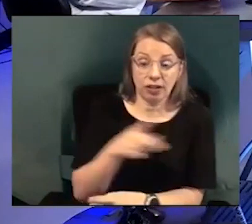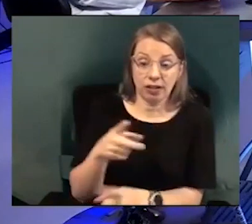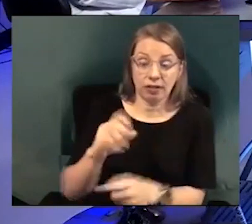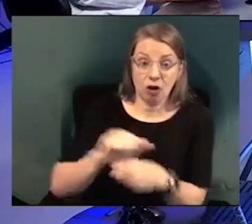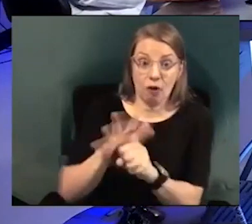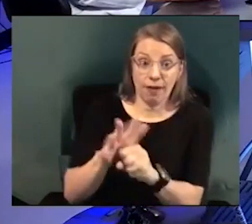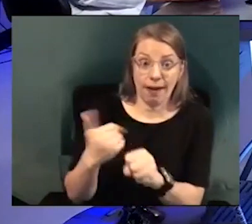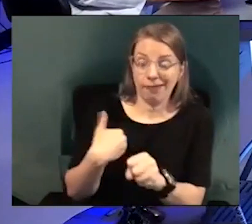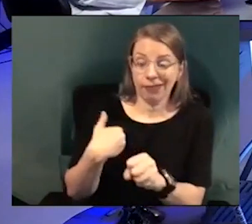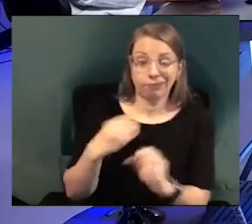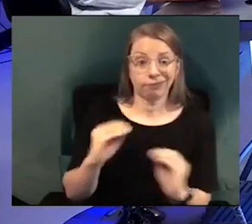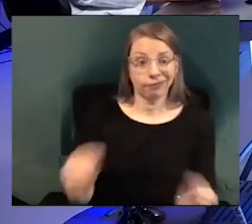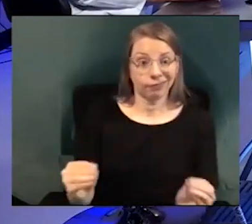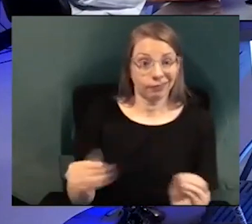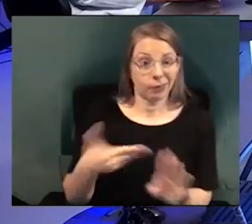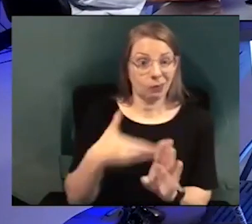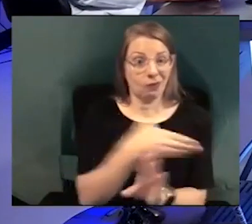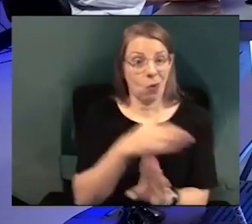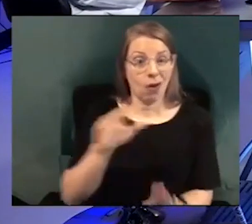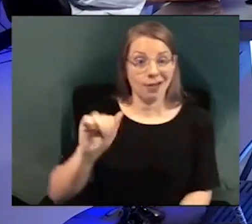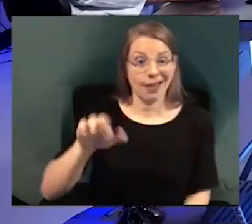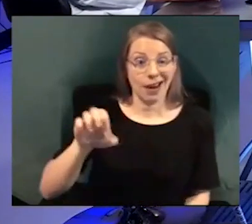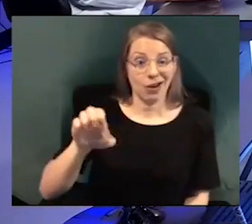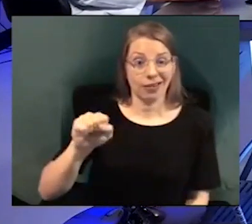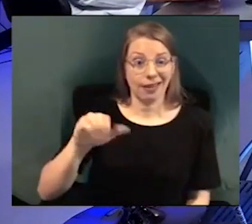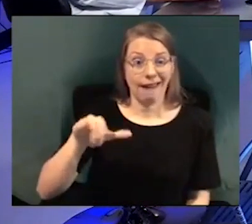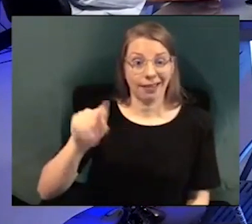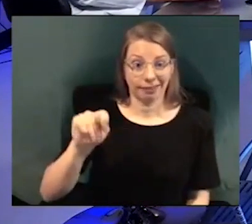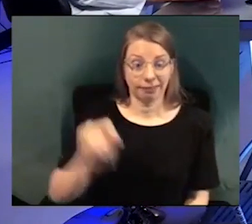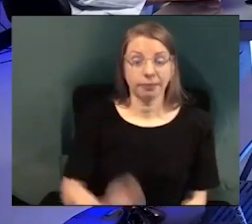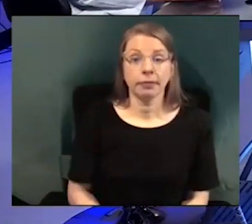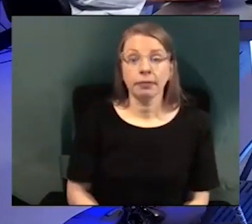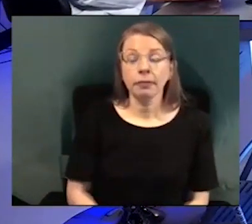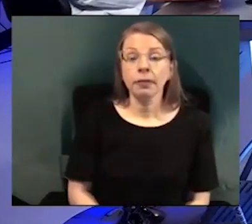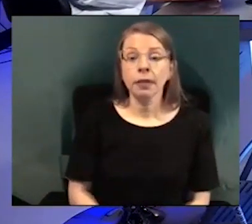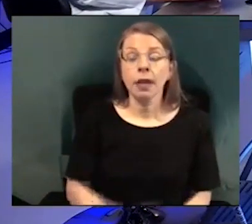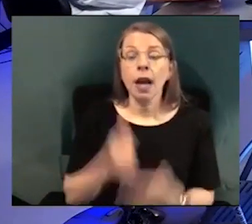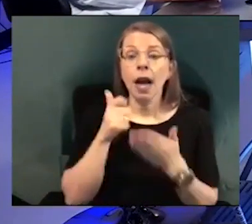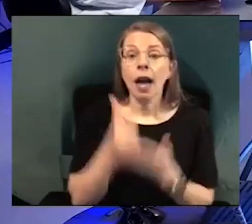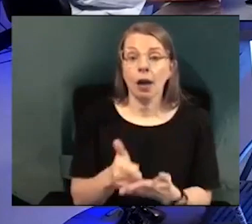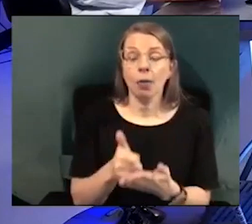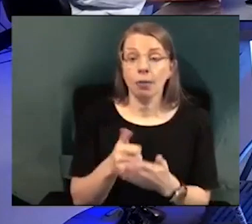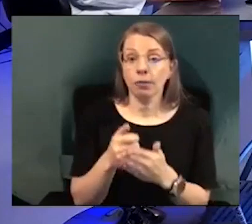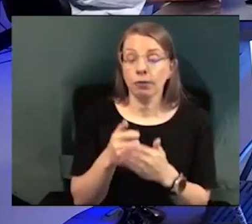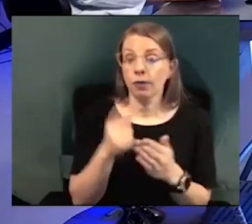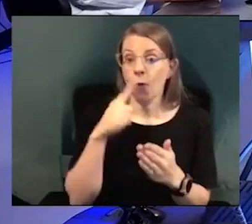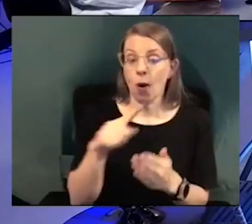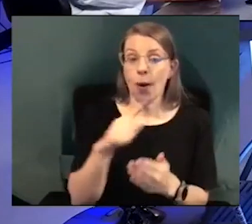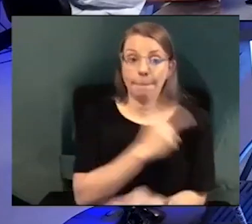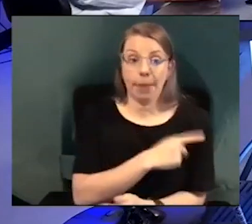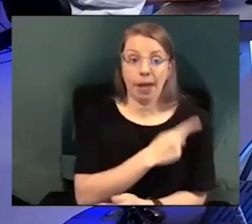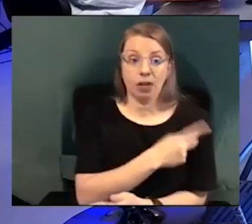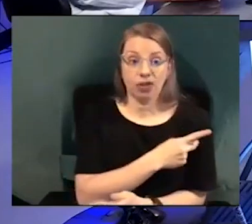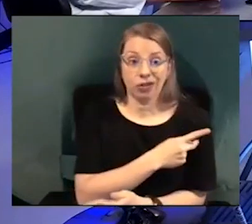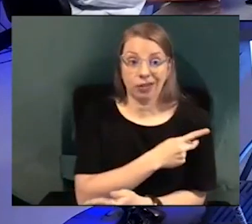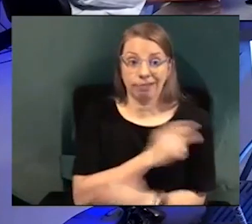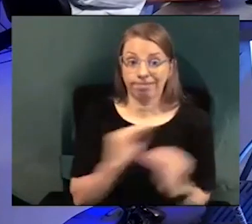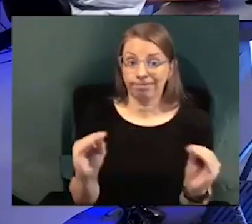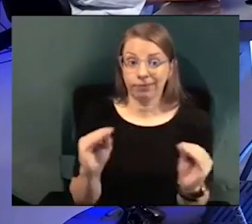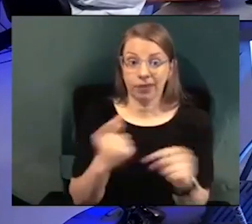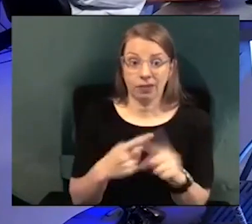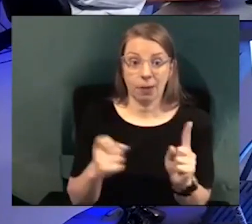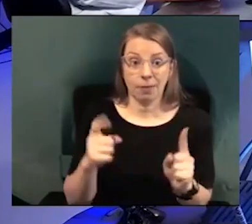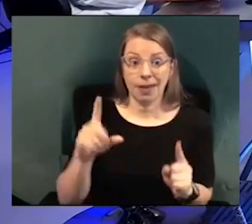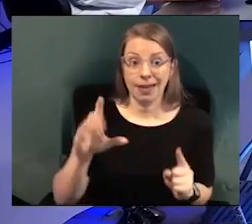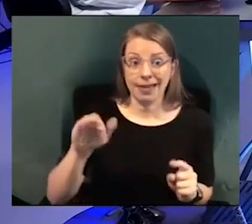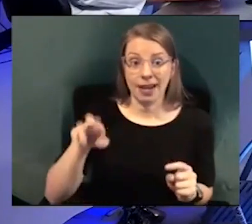really help that. But there really isn't any other help for the patient out of the CARES Act other than help with their medical bills. So none of the doctors are becoming